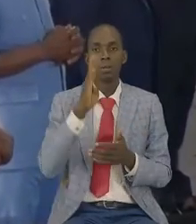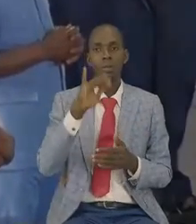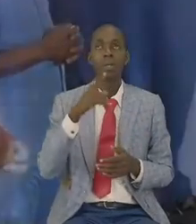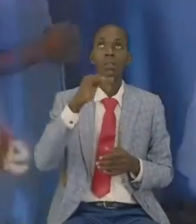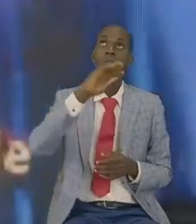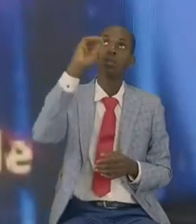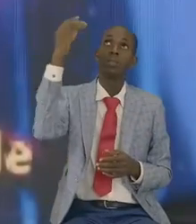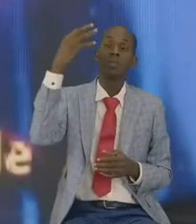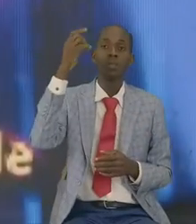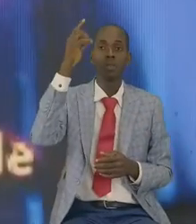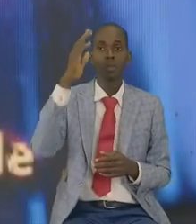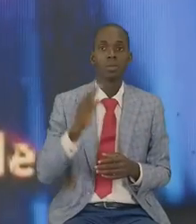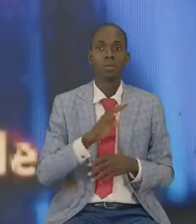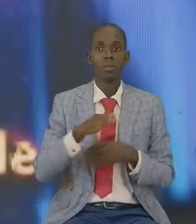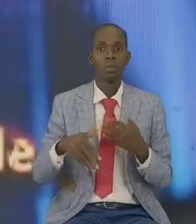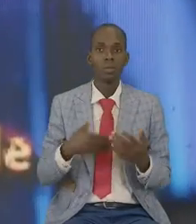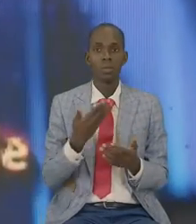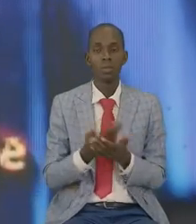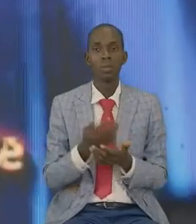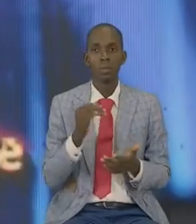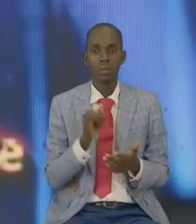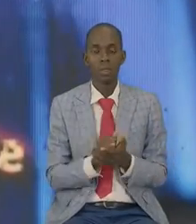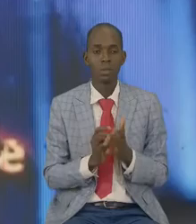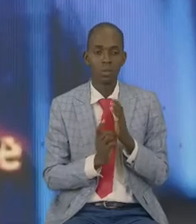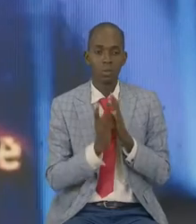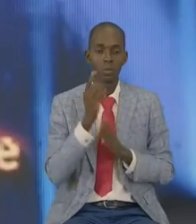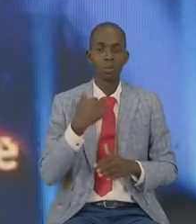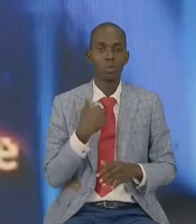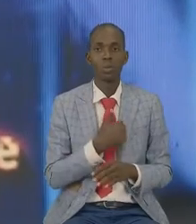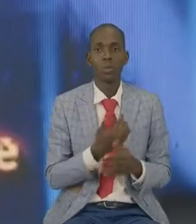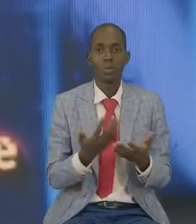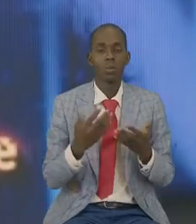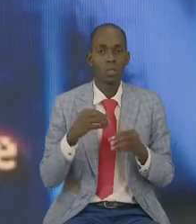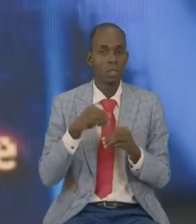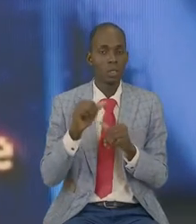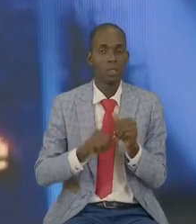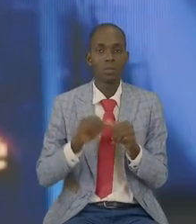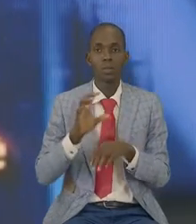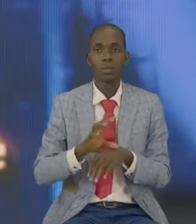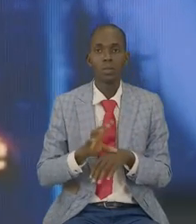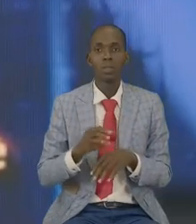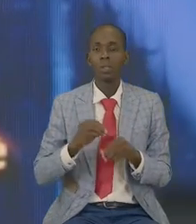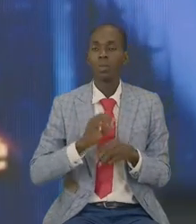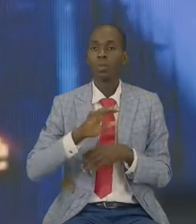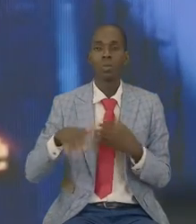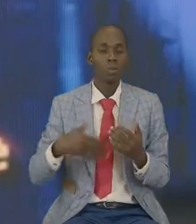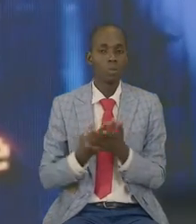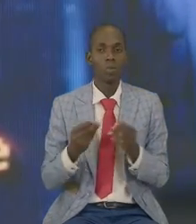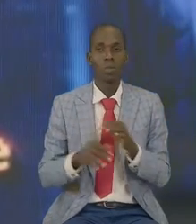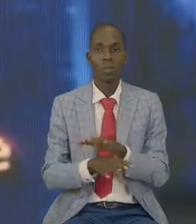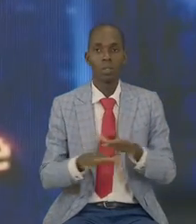God, all that upliftment we're looking for in every church and in the whole land